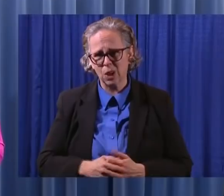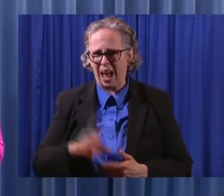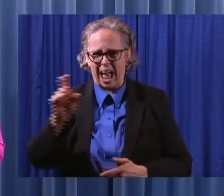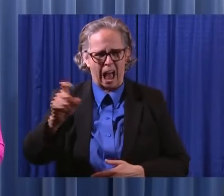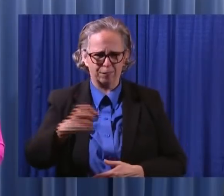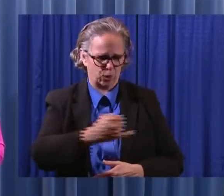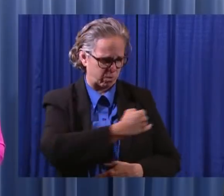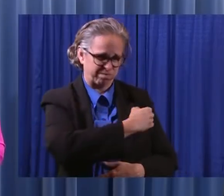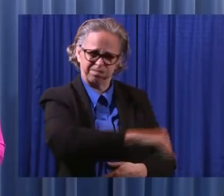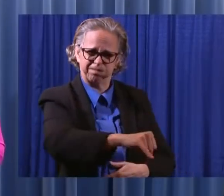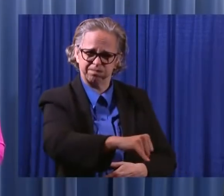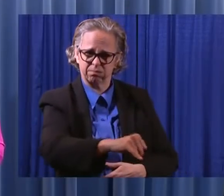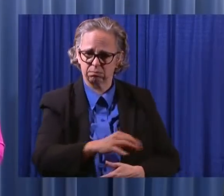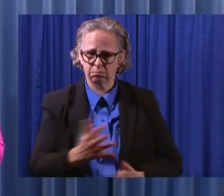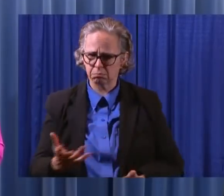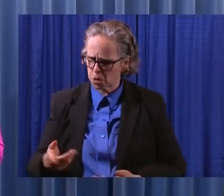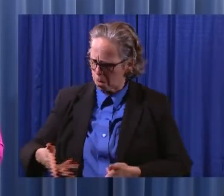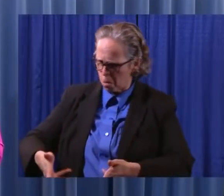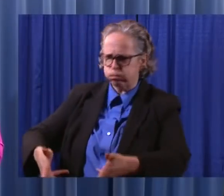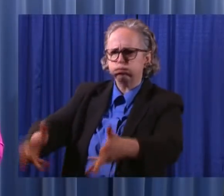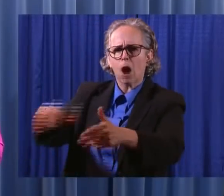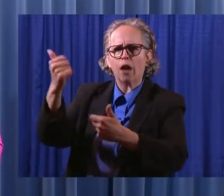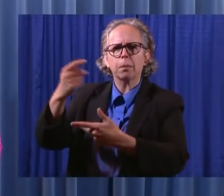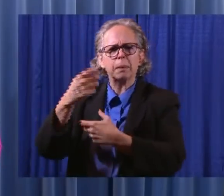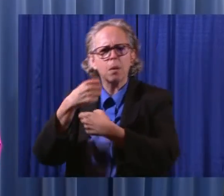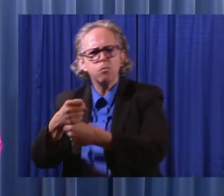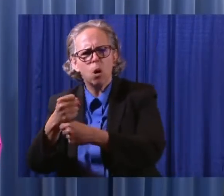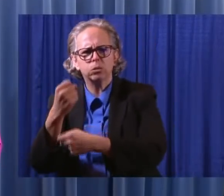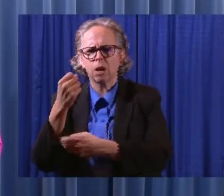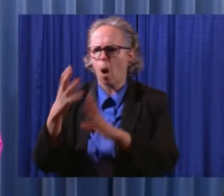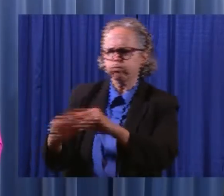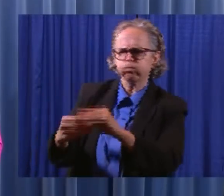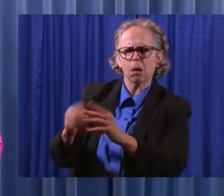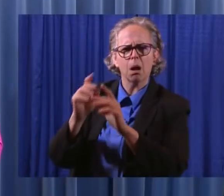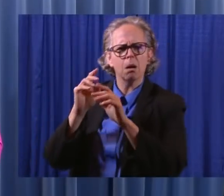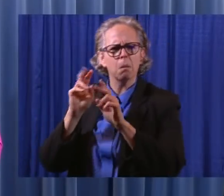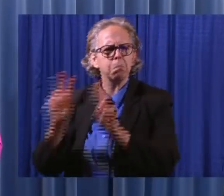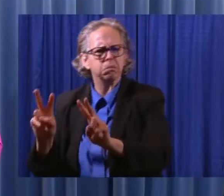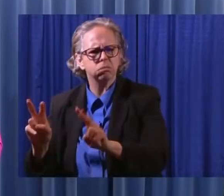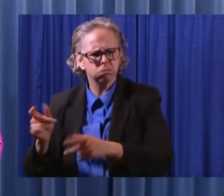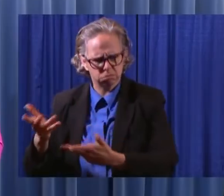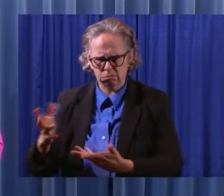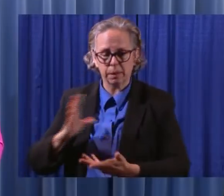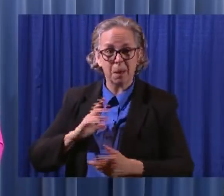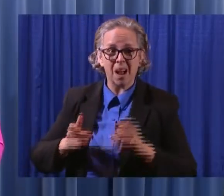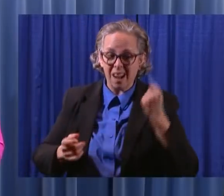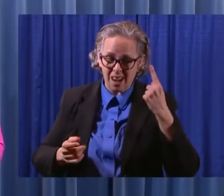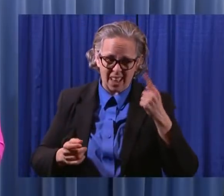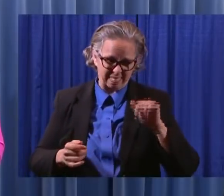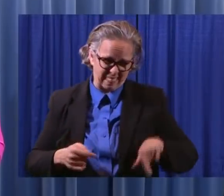are positive things. People have every right to do that. But when we reach the